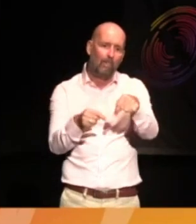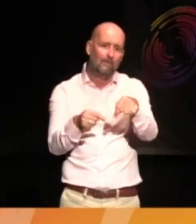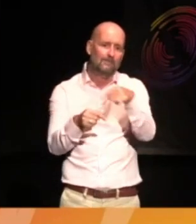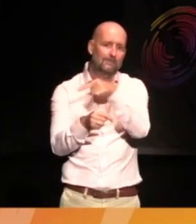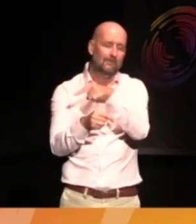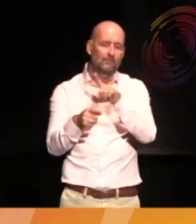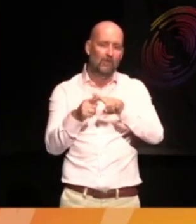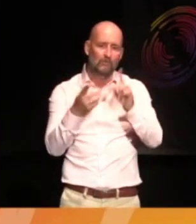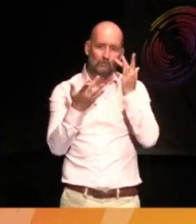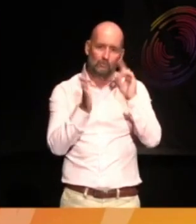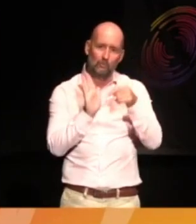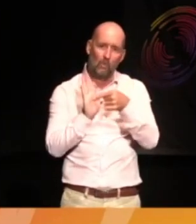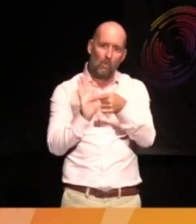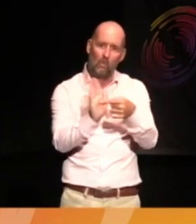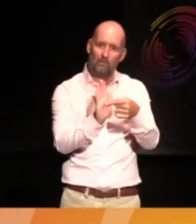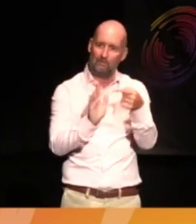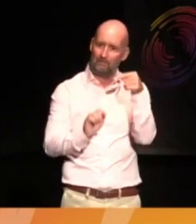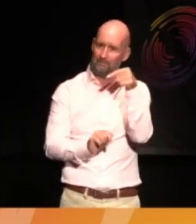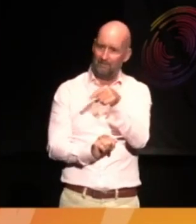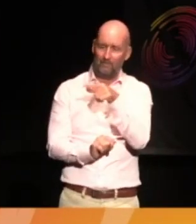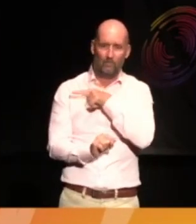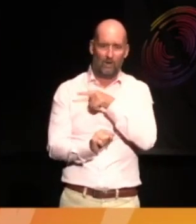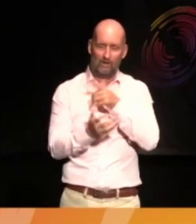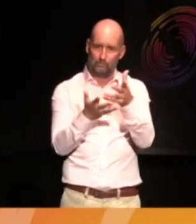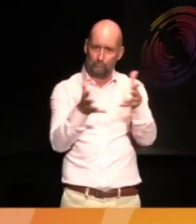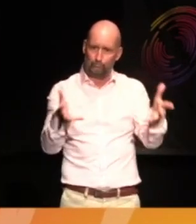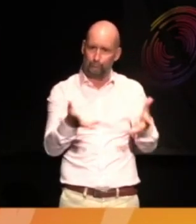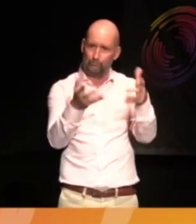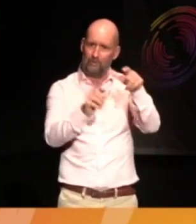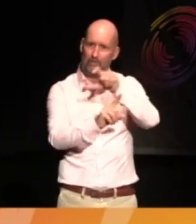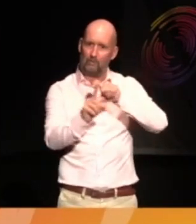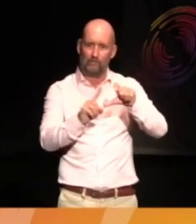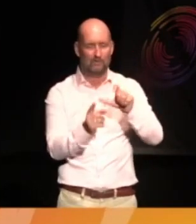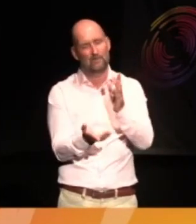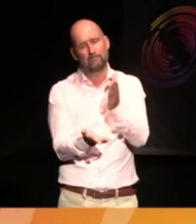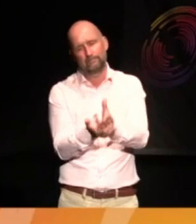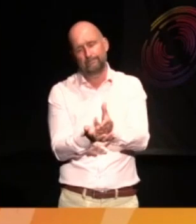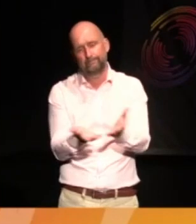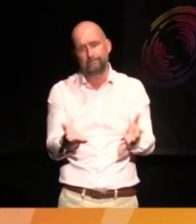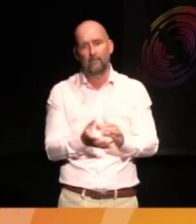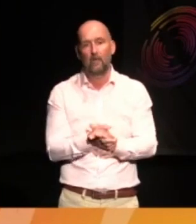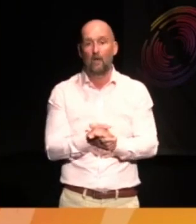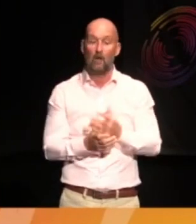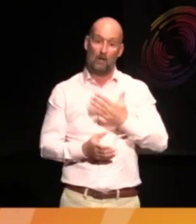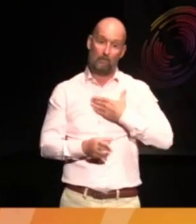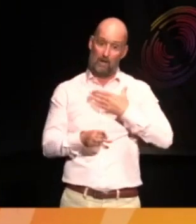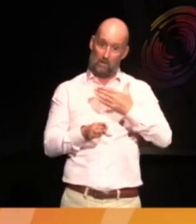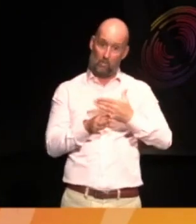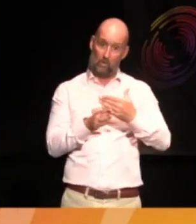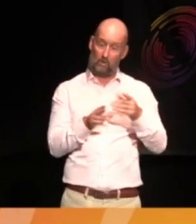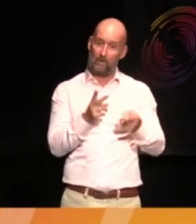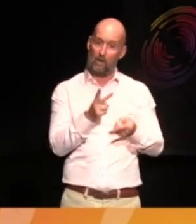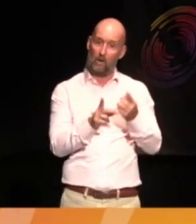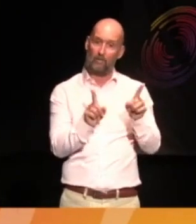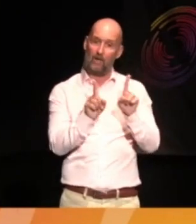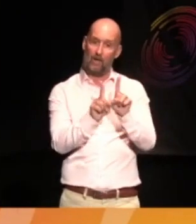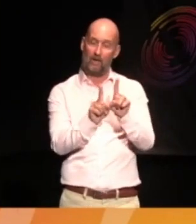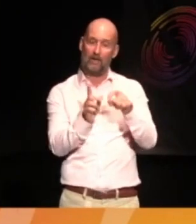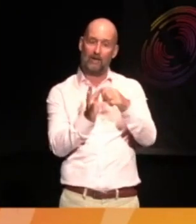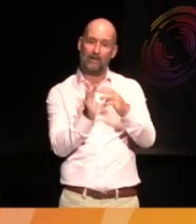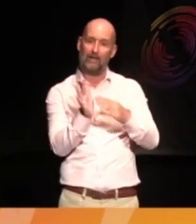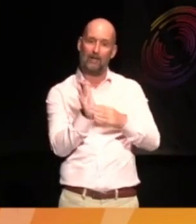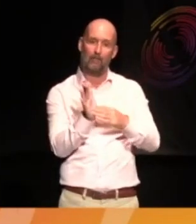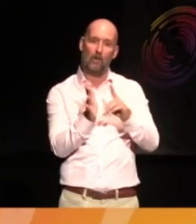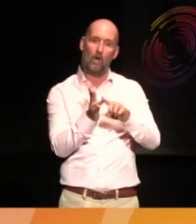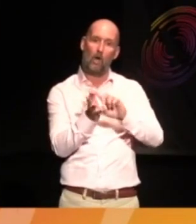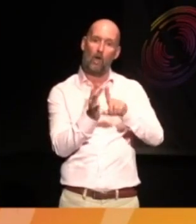asserting your space and building up community? Yes, absolutely. So the work that myself and my other half, Kim Oliver, shout